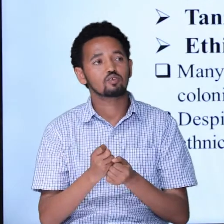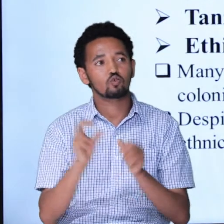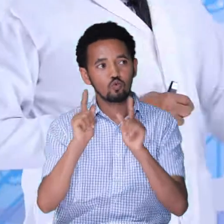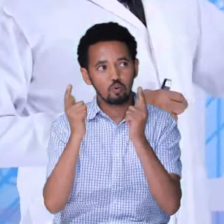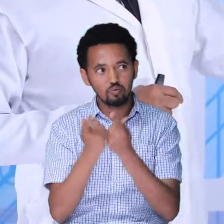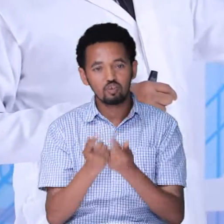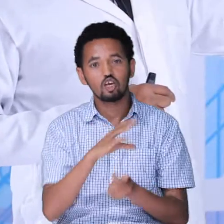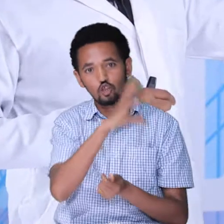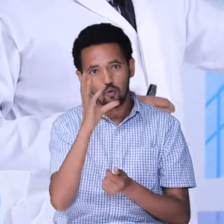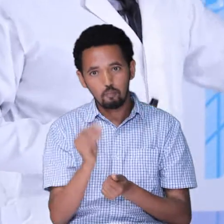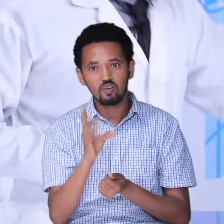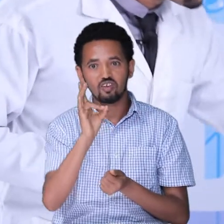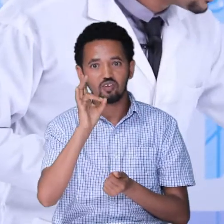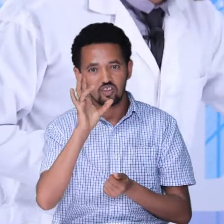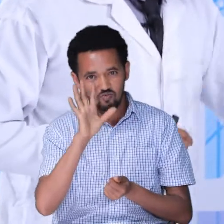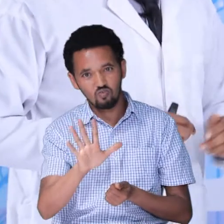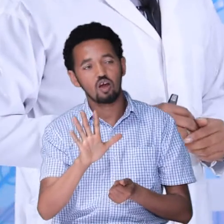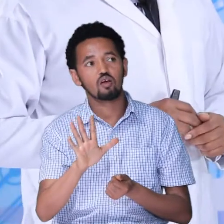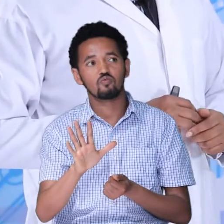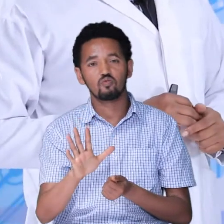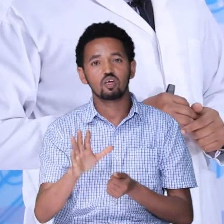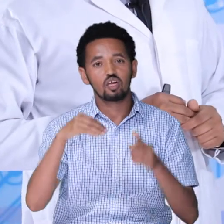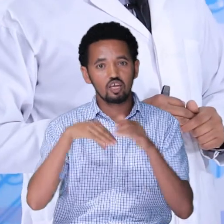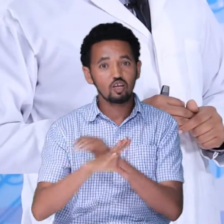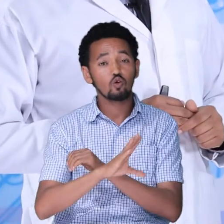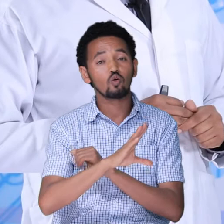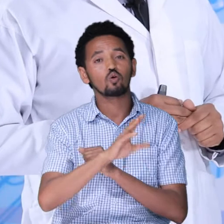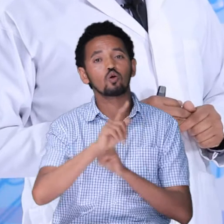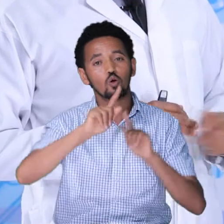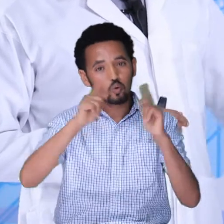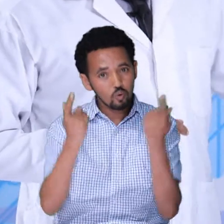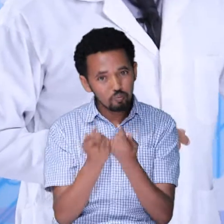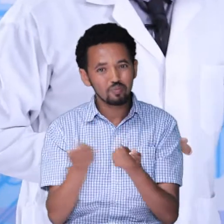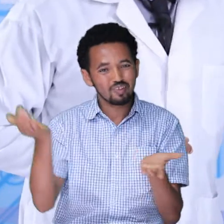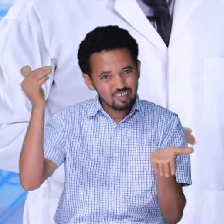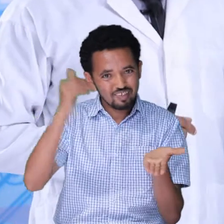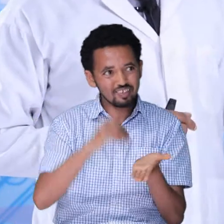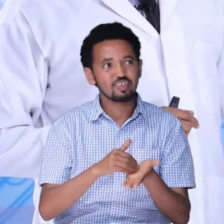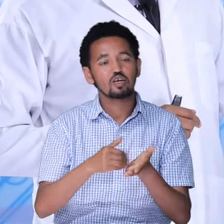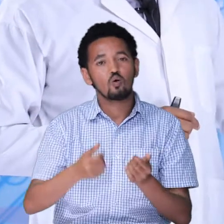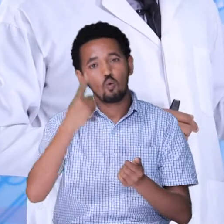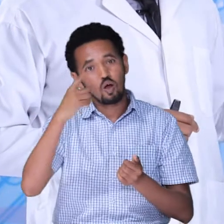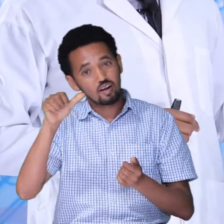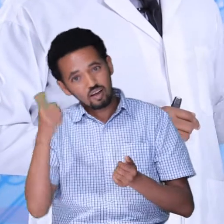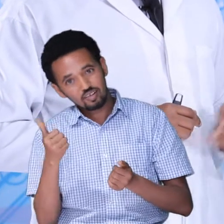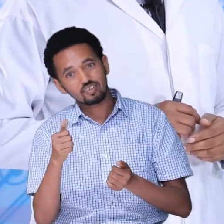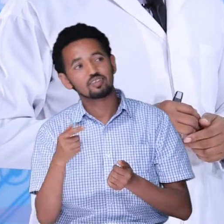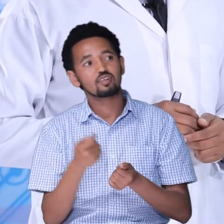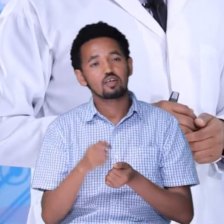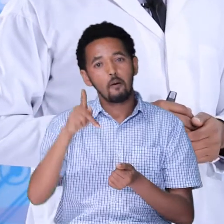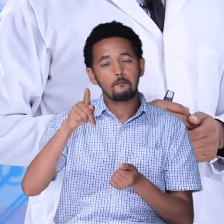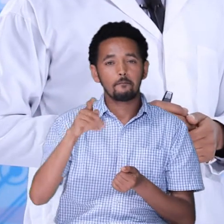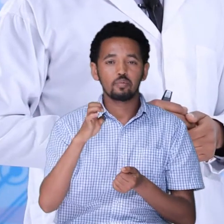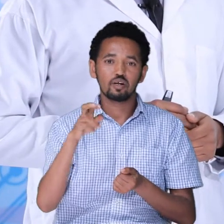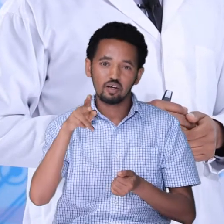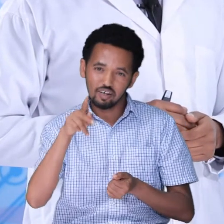groups. Many of these ethnic groups are fought bitterly against one another in